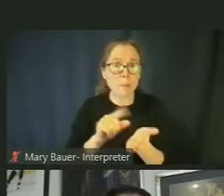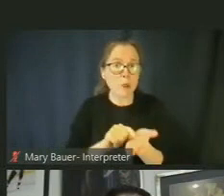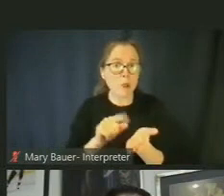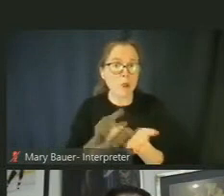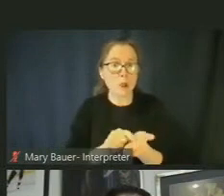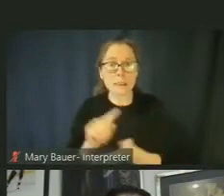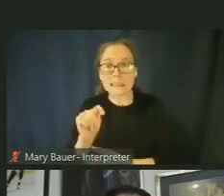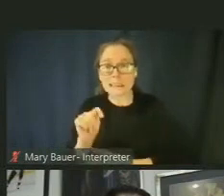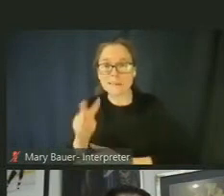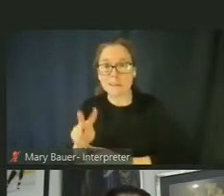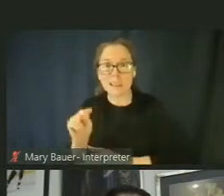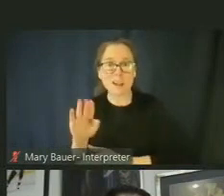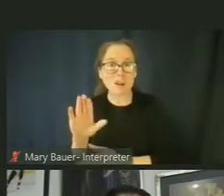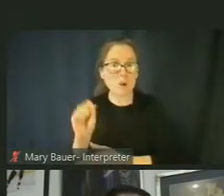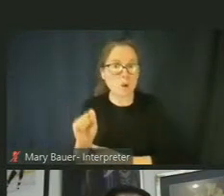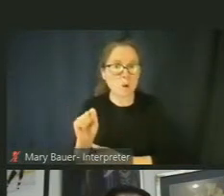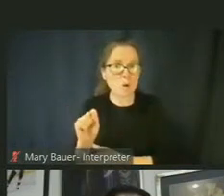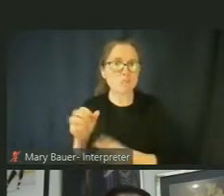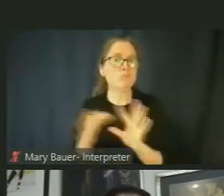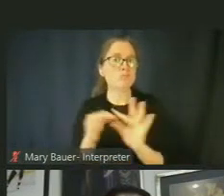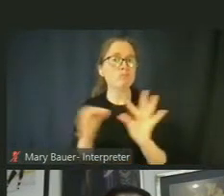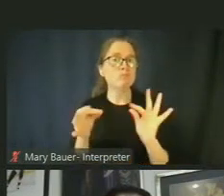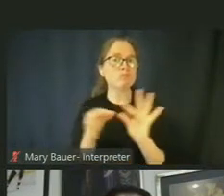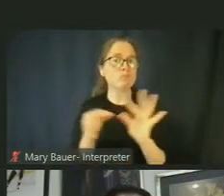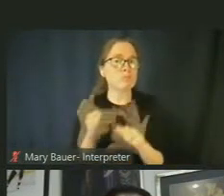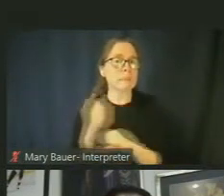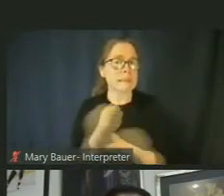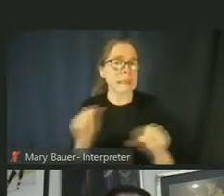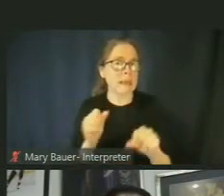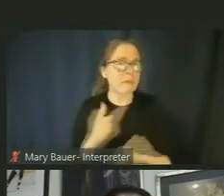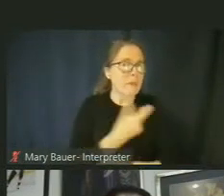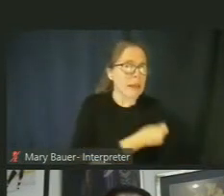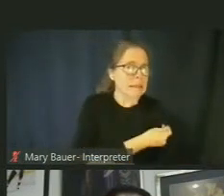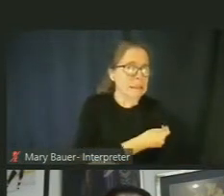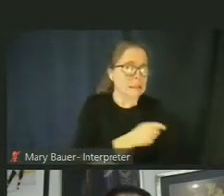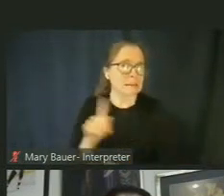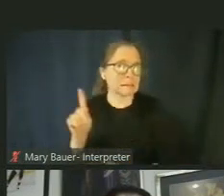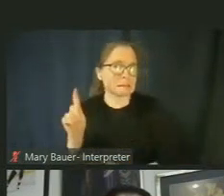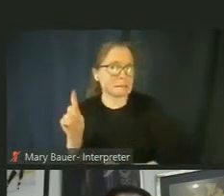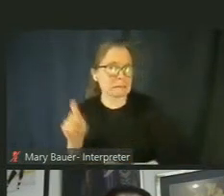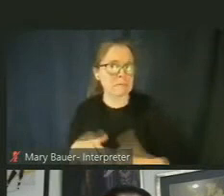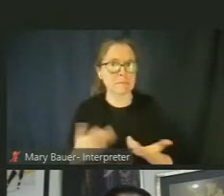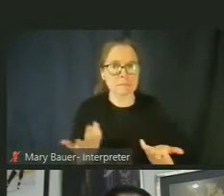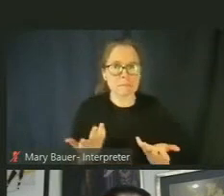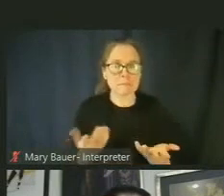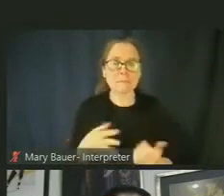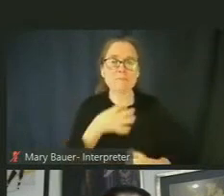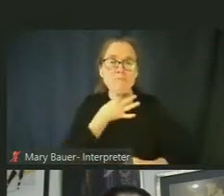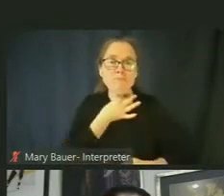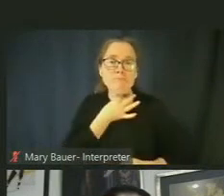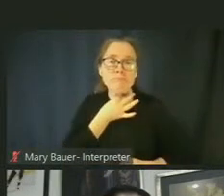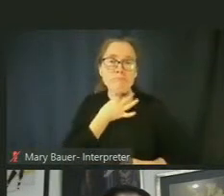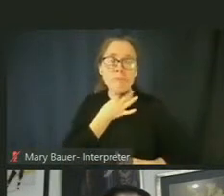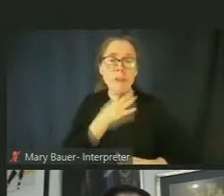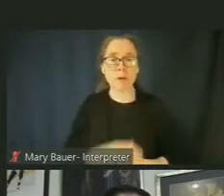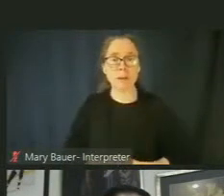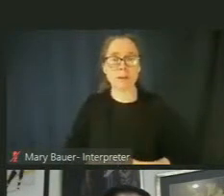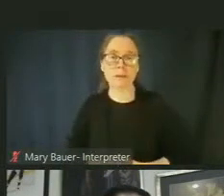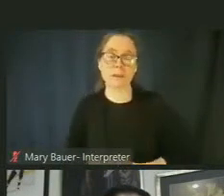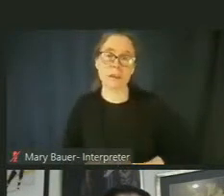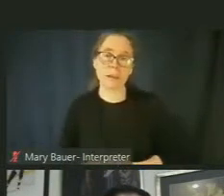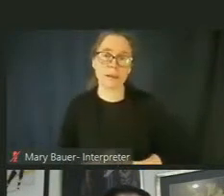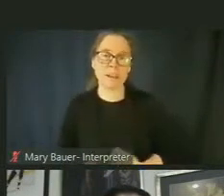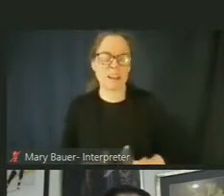about safety and the safety of the vaccine? What would you sort of give?